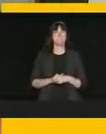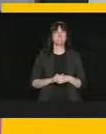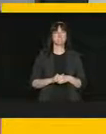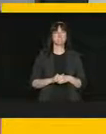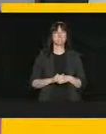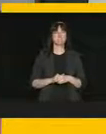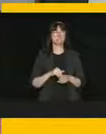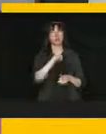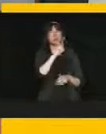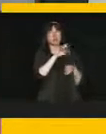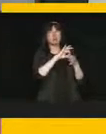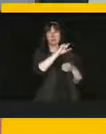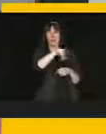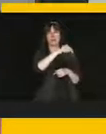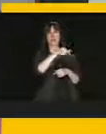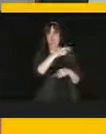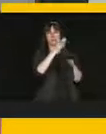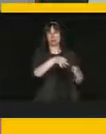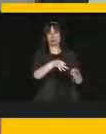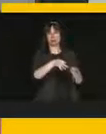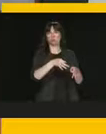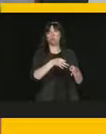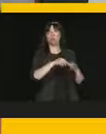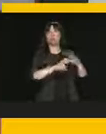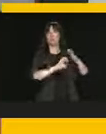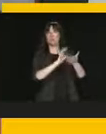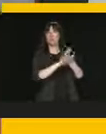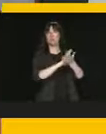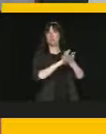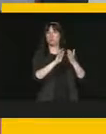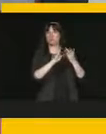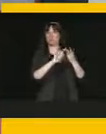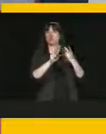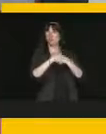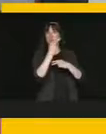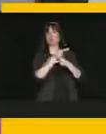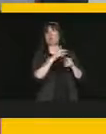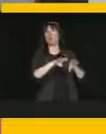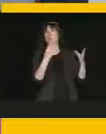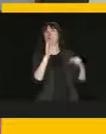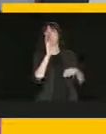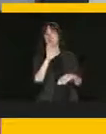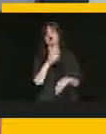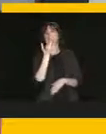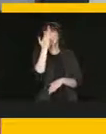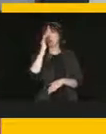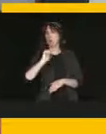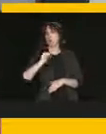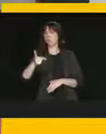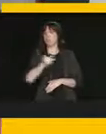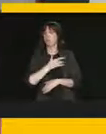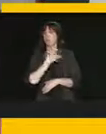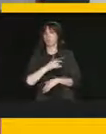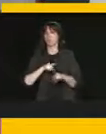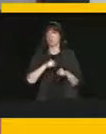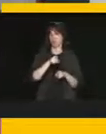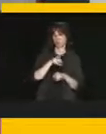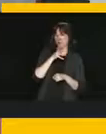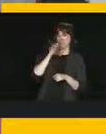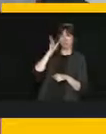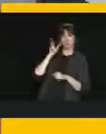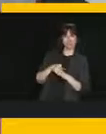I'd like to ask you about Quebec's move to reopen its elementary schools and daycares. I know it's a provincial decision, but I'd like to ask you as a parent,